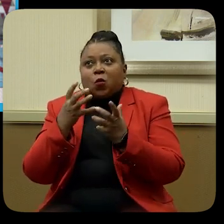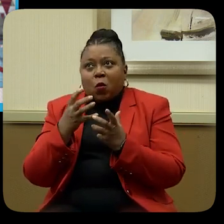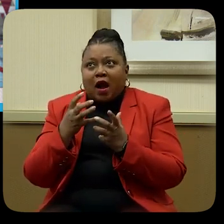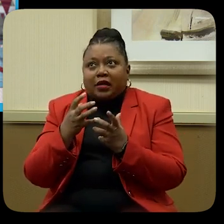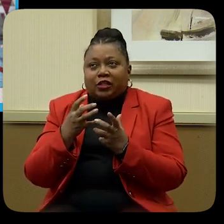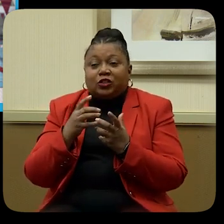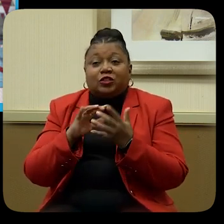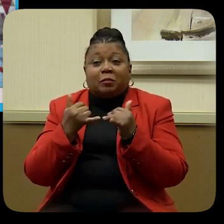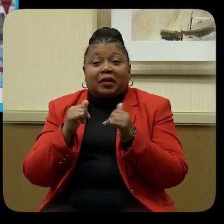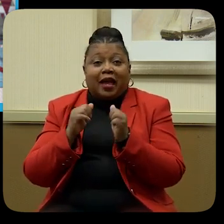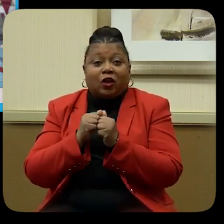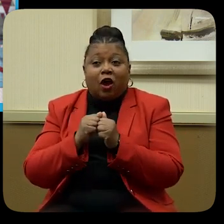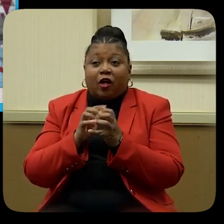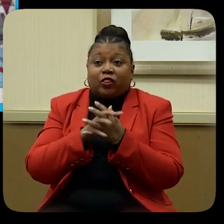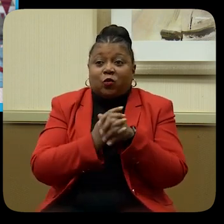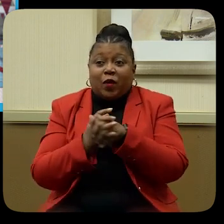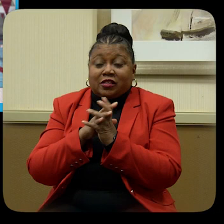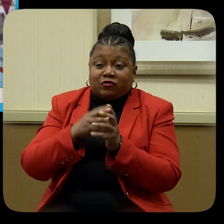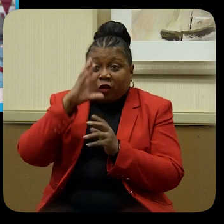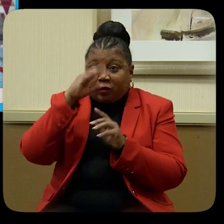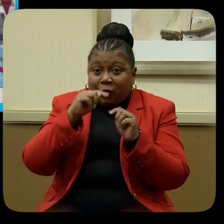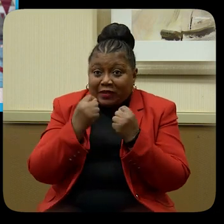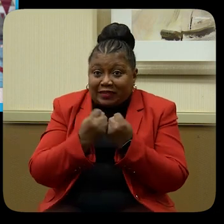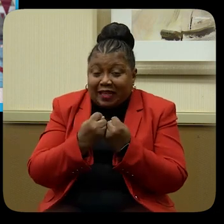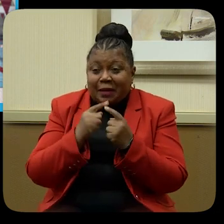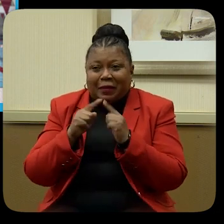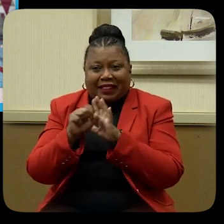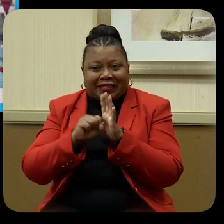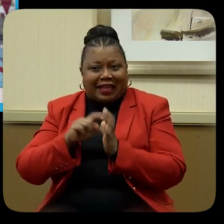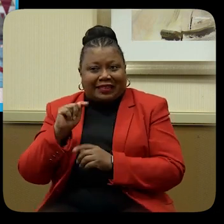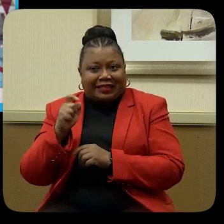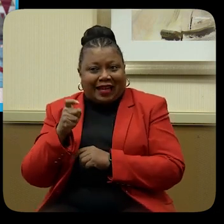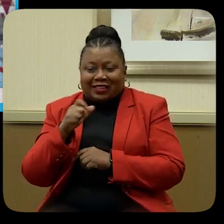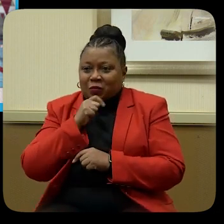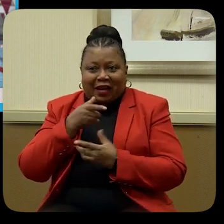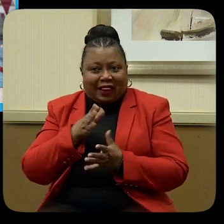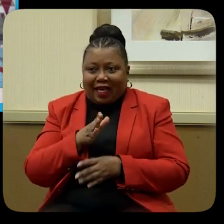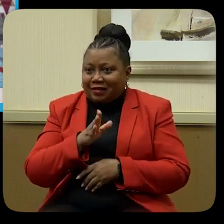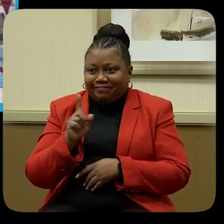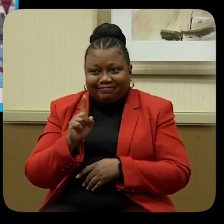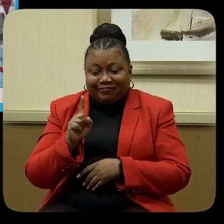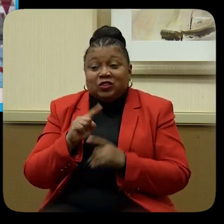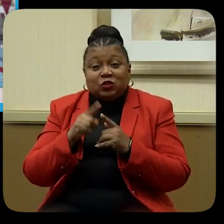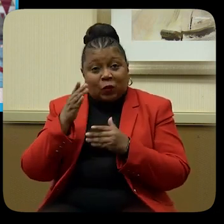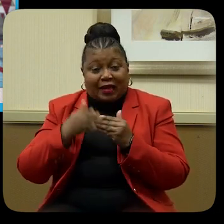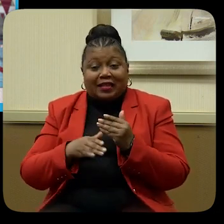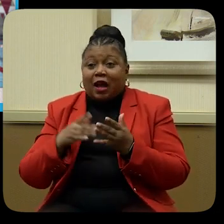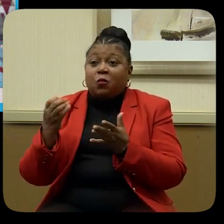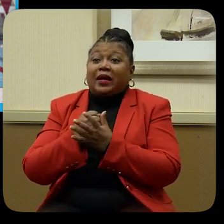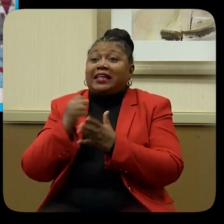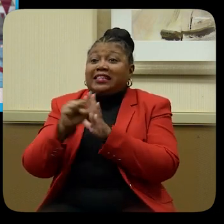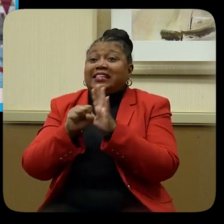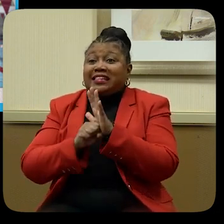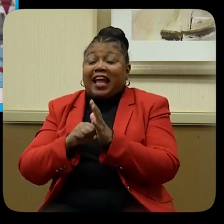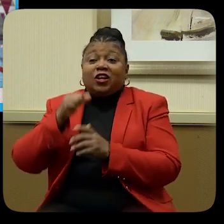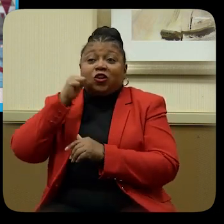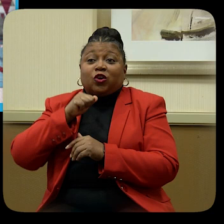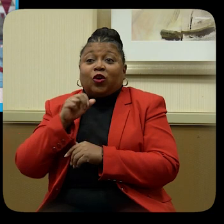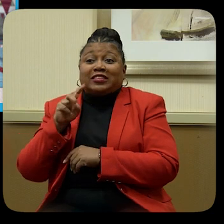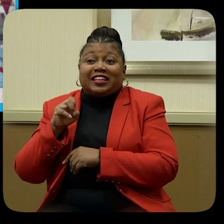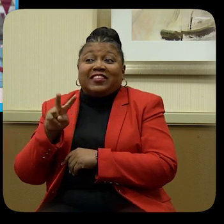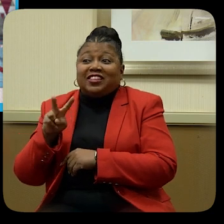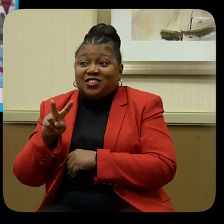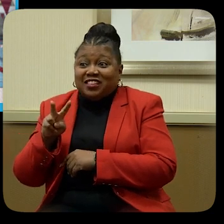wanted to play on the wrestle for the boys team, but the state of Texas wouldn't let him. So he ended up winning state in the girls